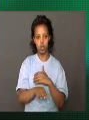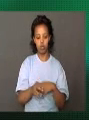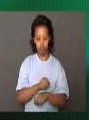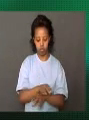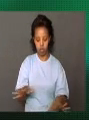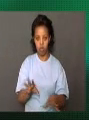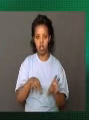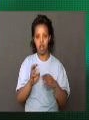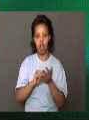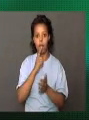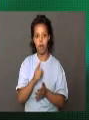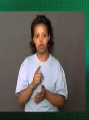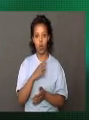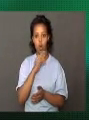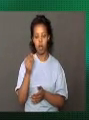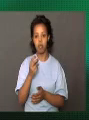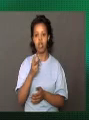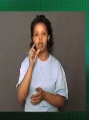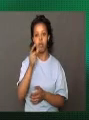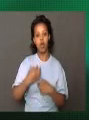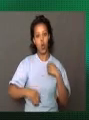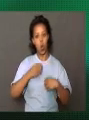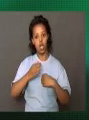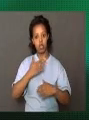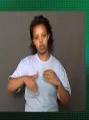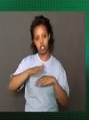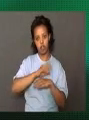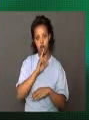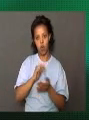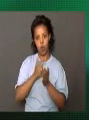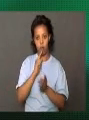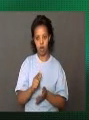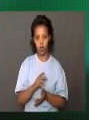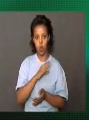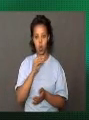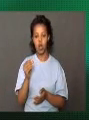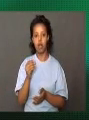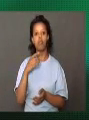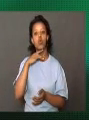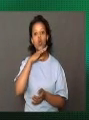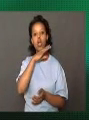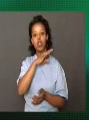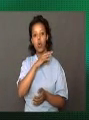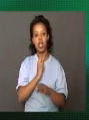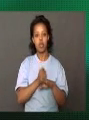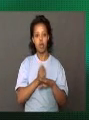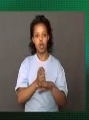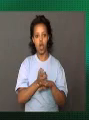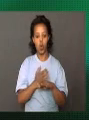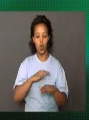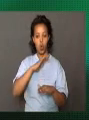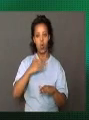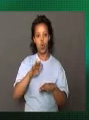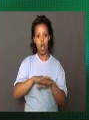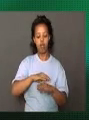are covered in microorganisms. The sewage trickles through the stones and